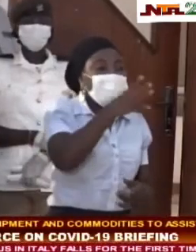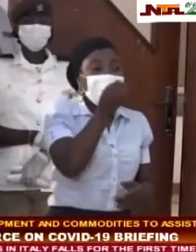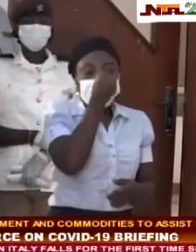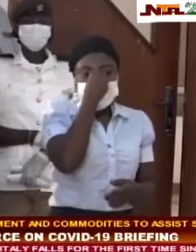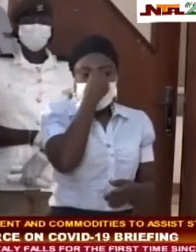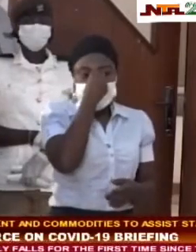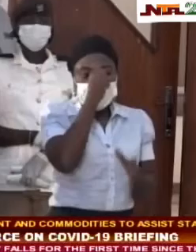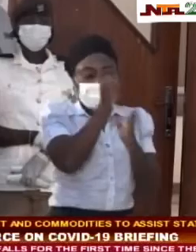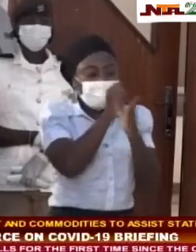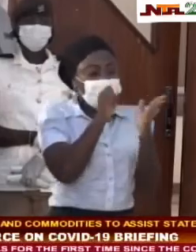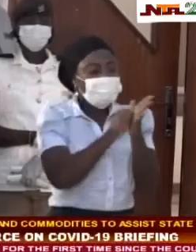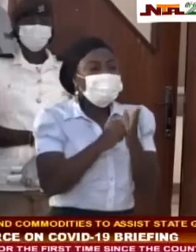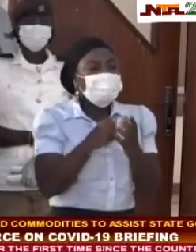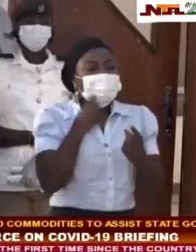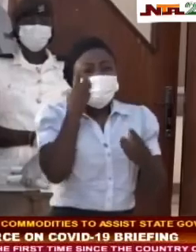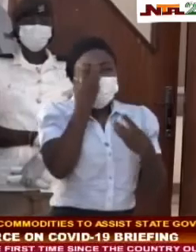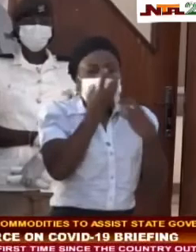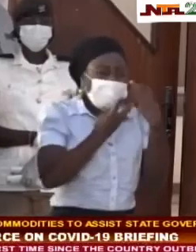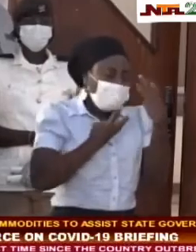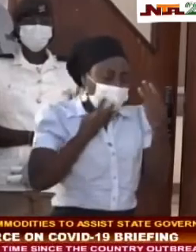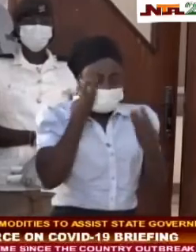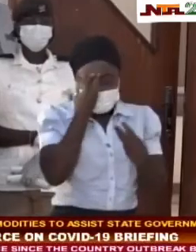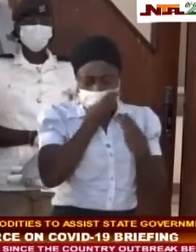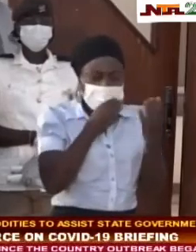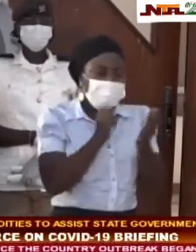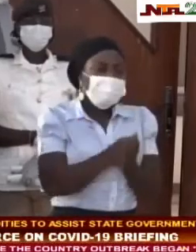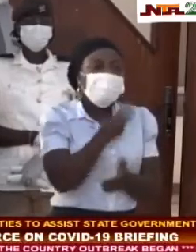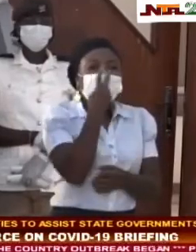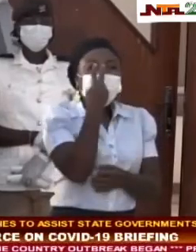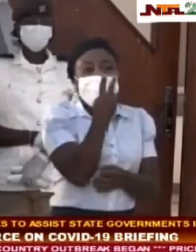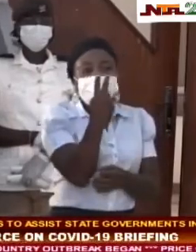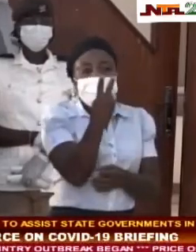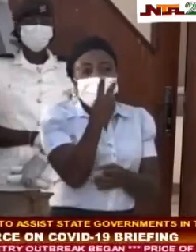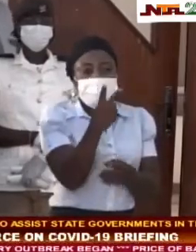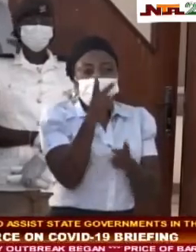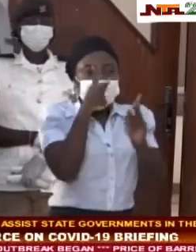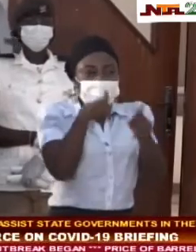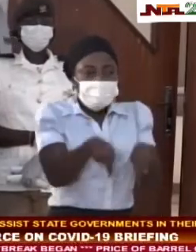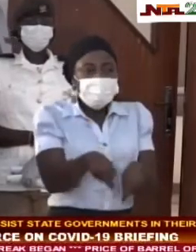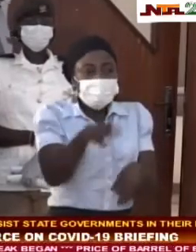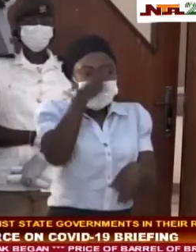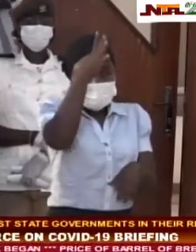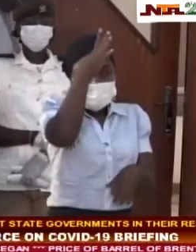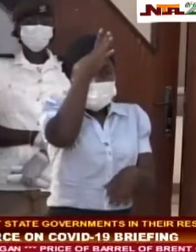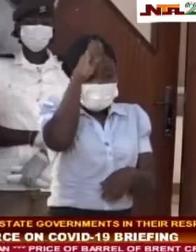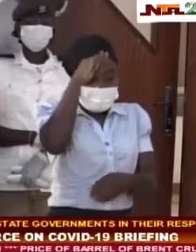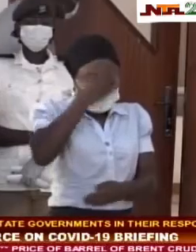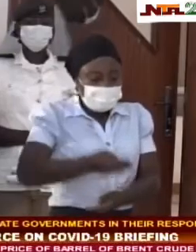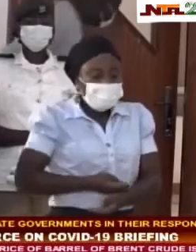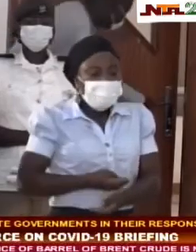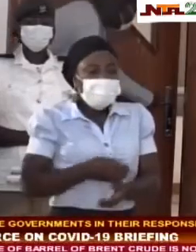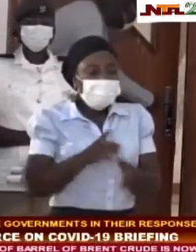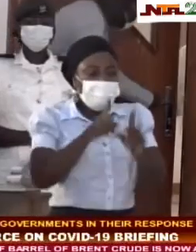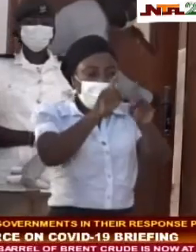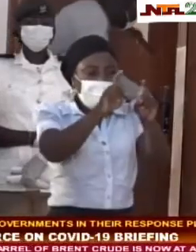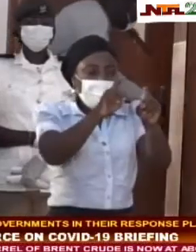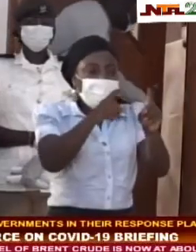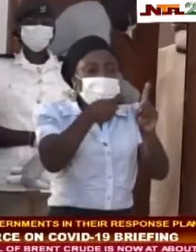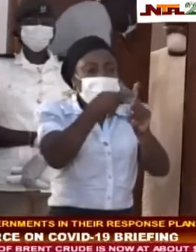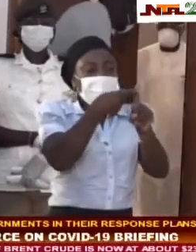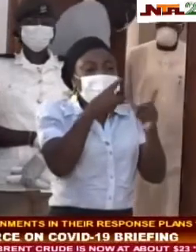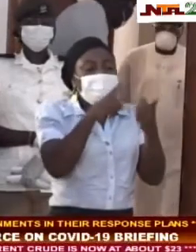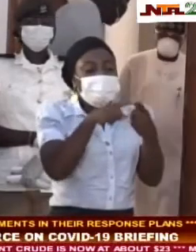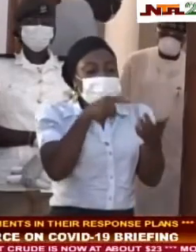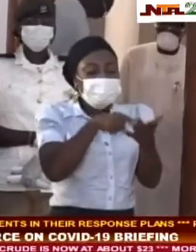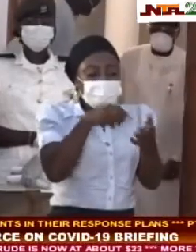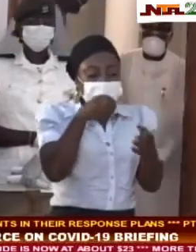Governor expressed worry in a broadcast that two persons, a father and a son, recently tested positive to